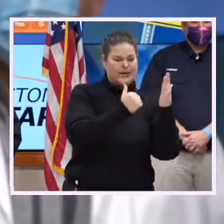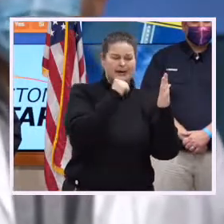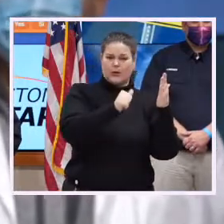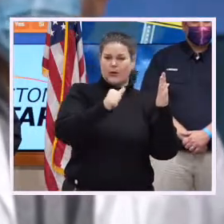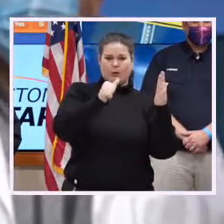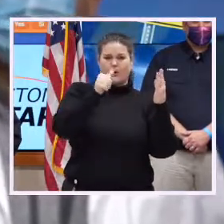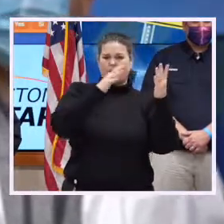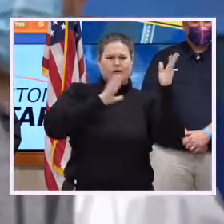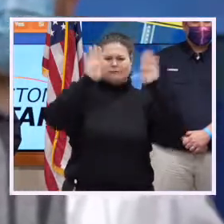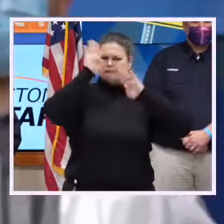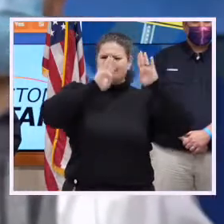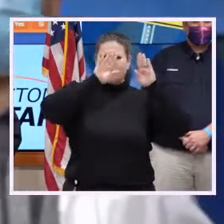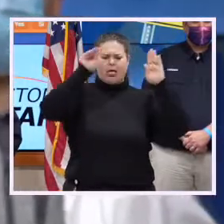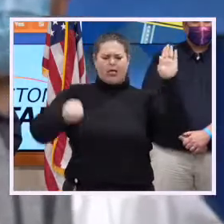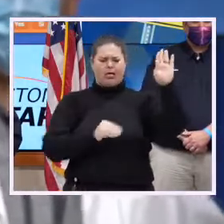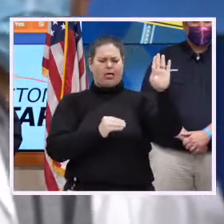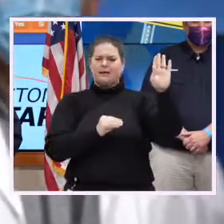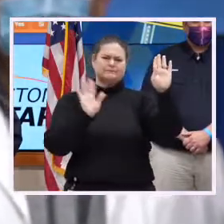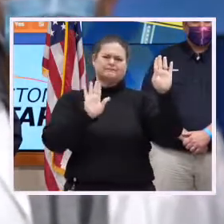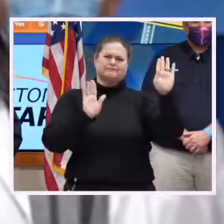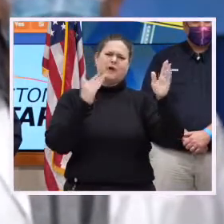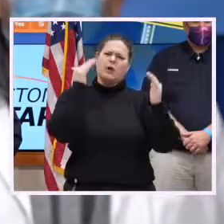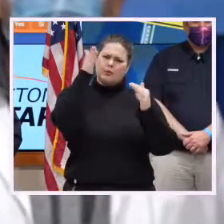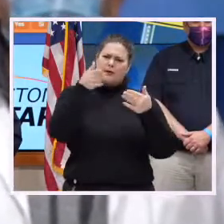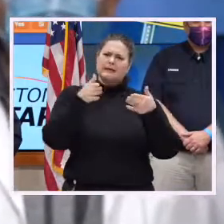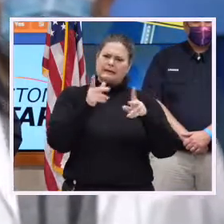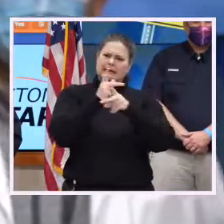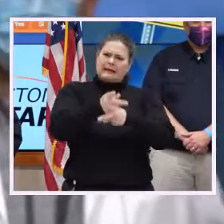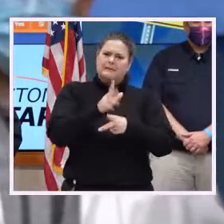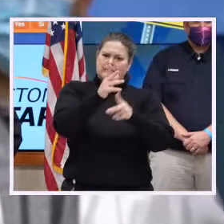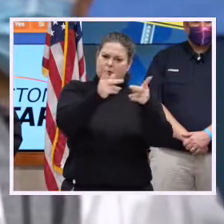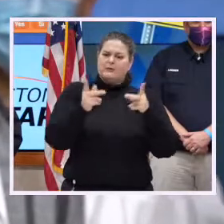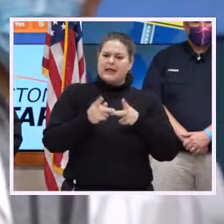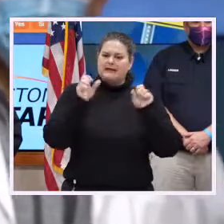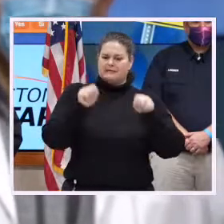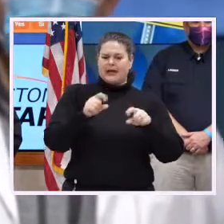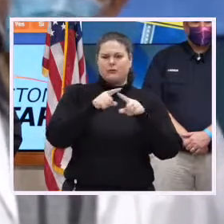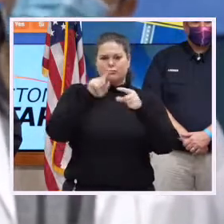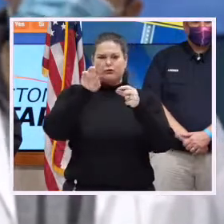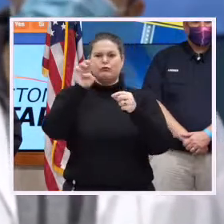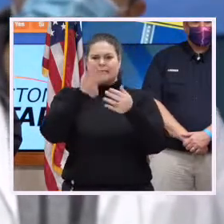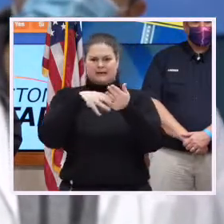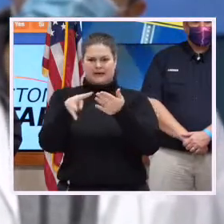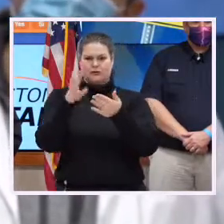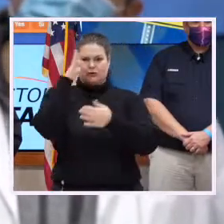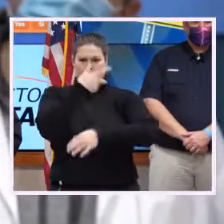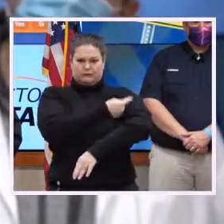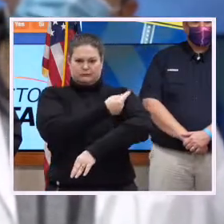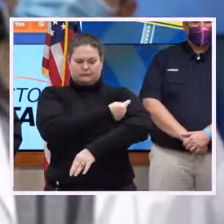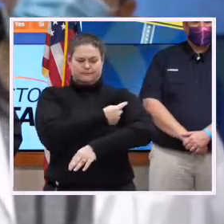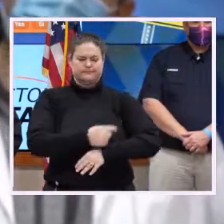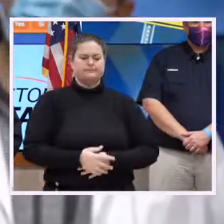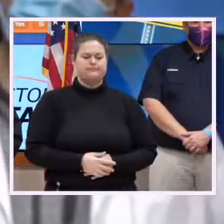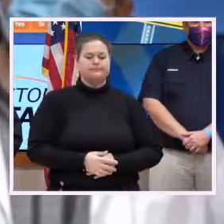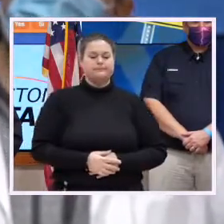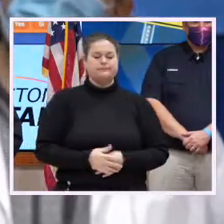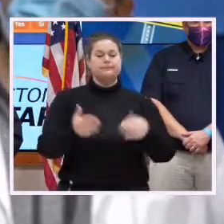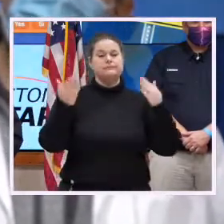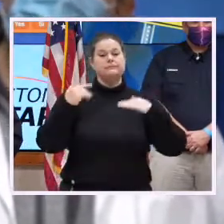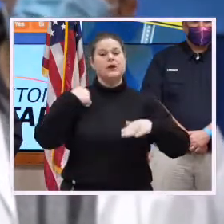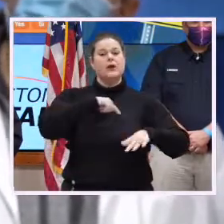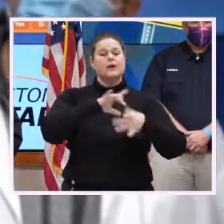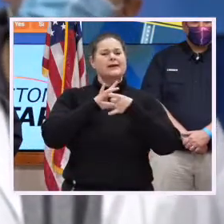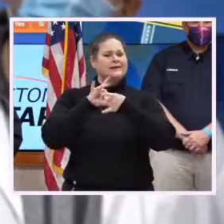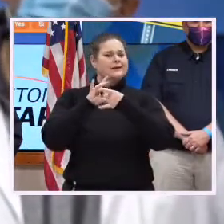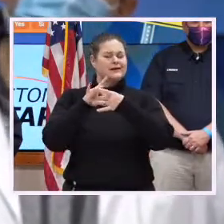it. We're gonna work through that, and our systems are set up for it. We're continuing to coordinate with our partners, be it from the